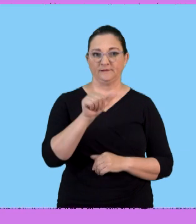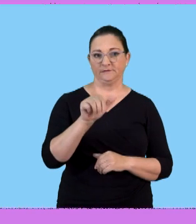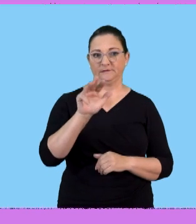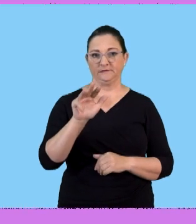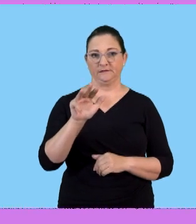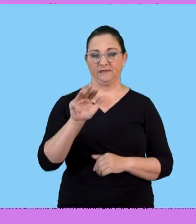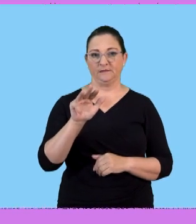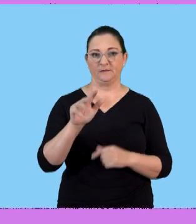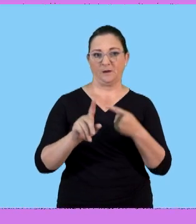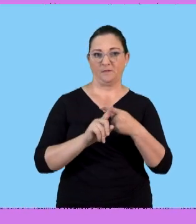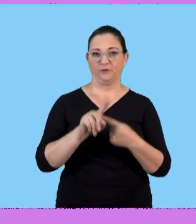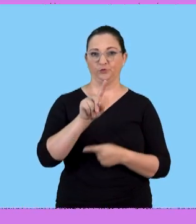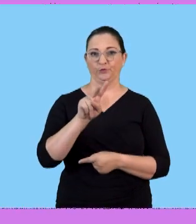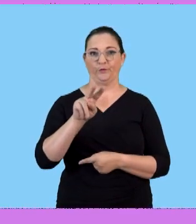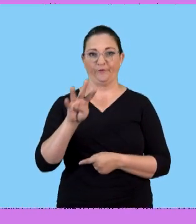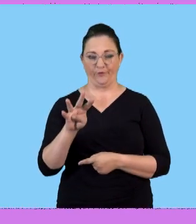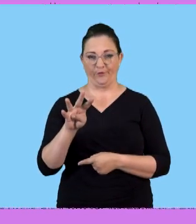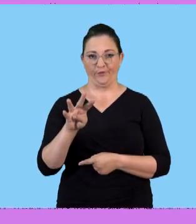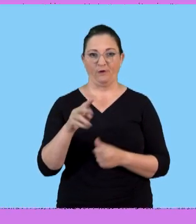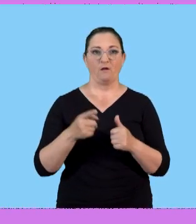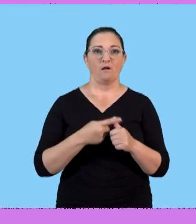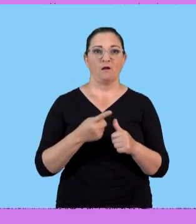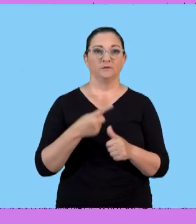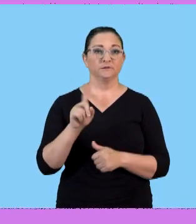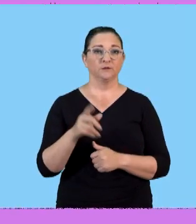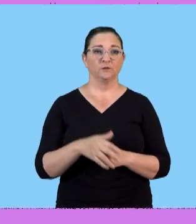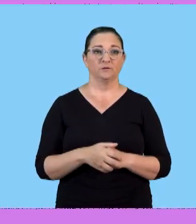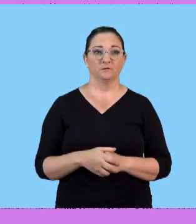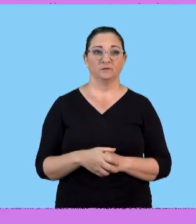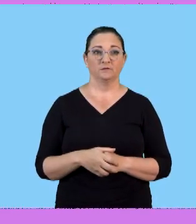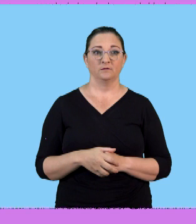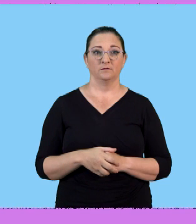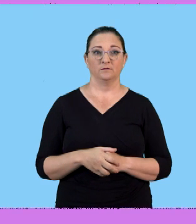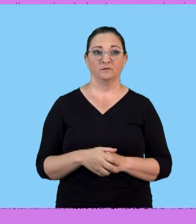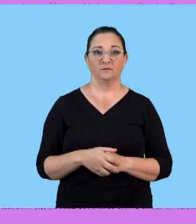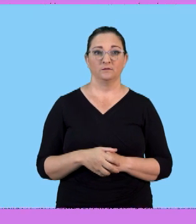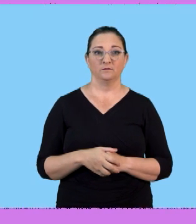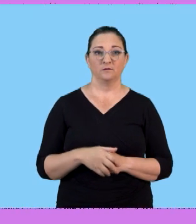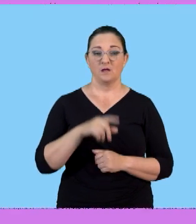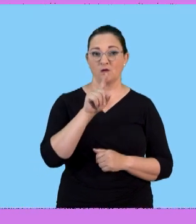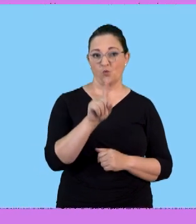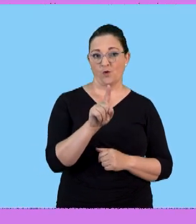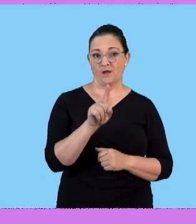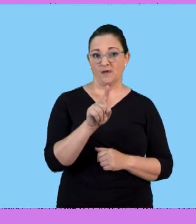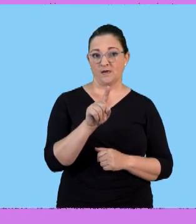distances, 69 kilometers plus 124 kilometers. So that will give us a total of